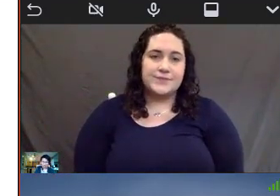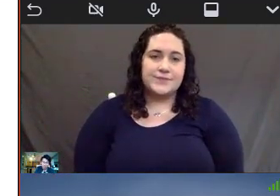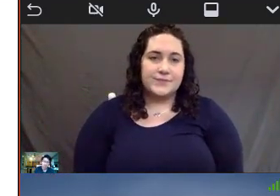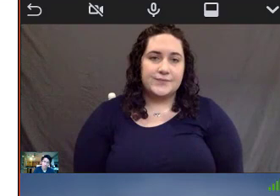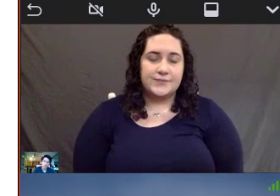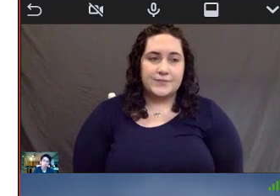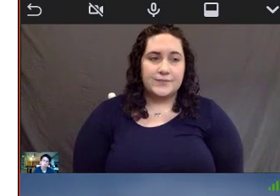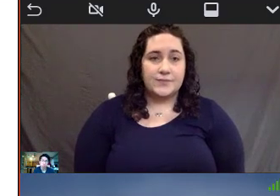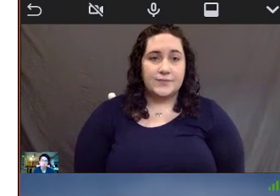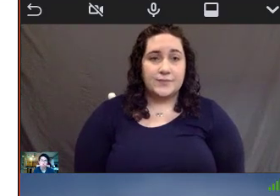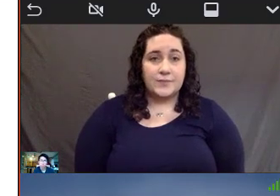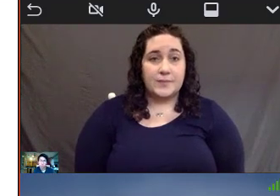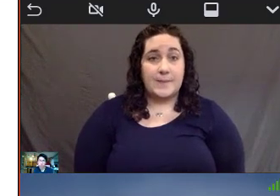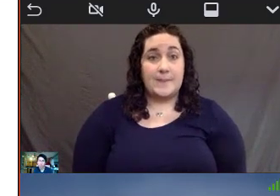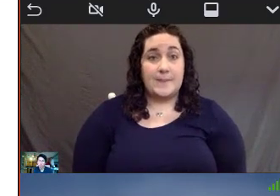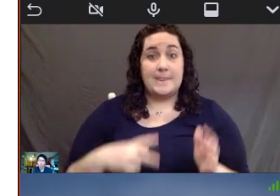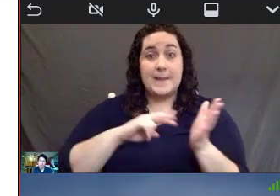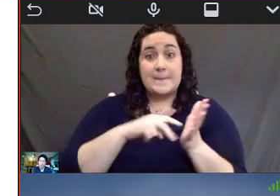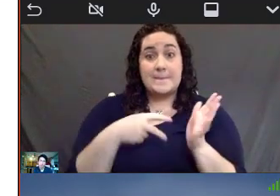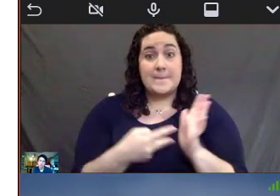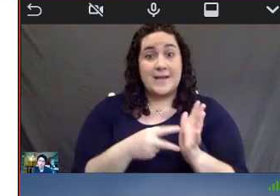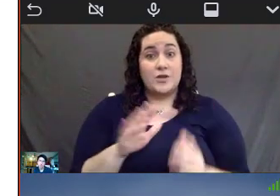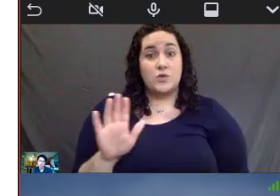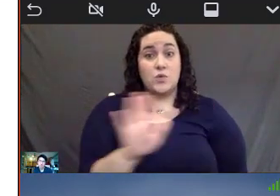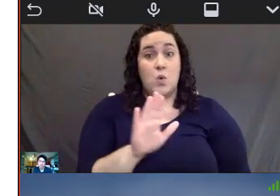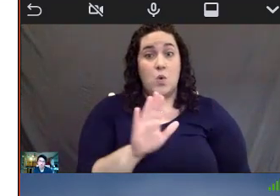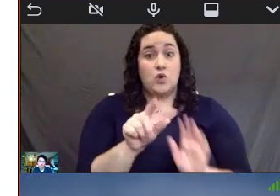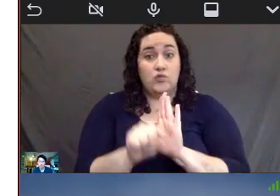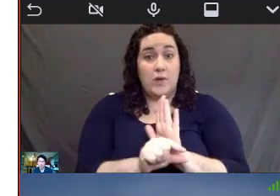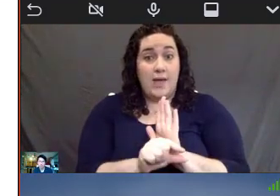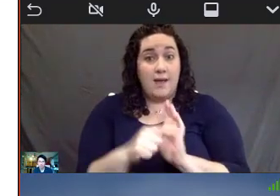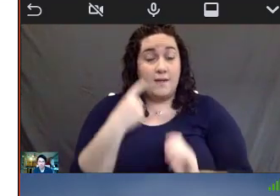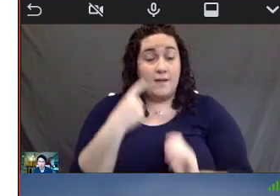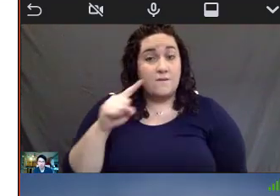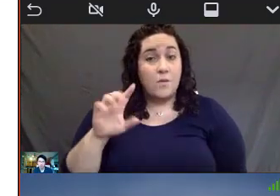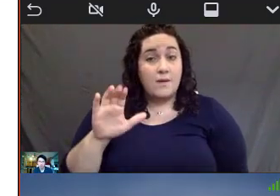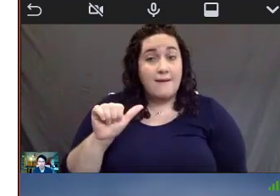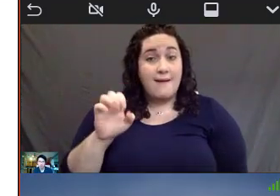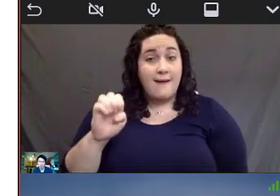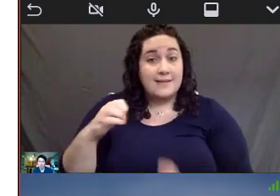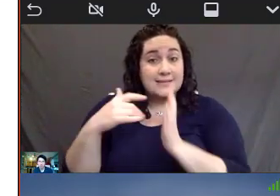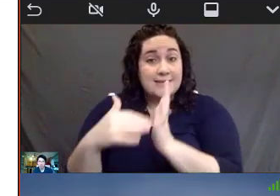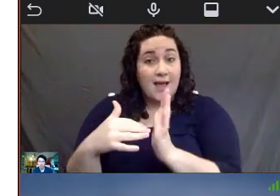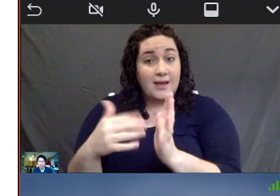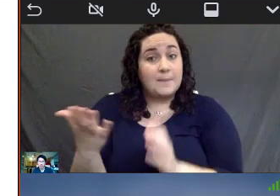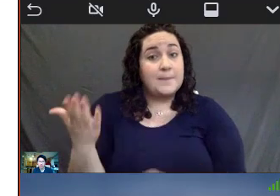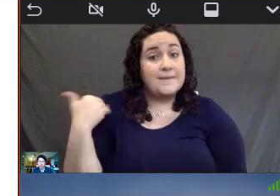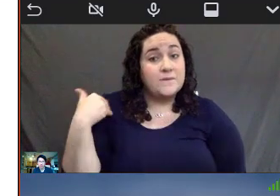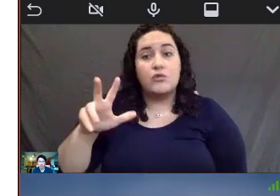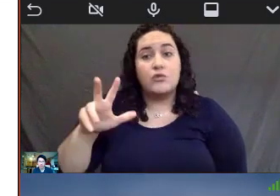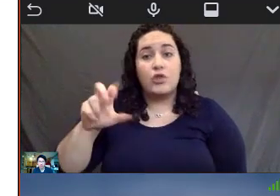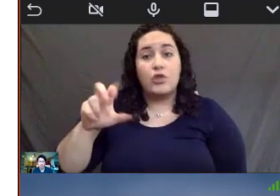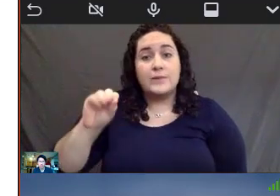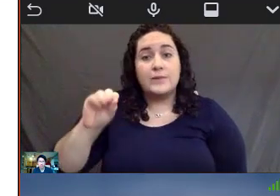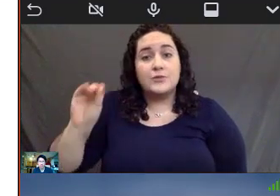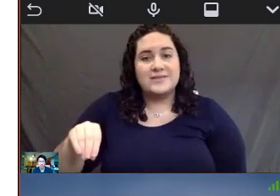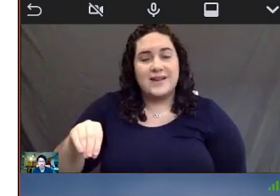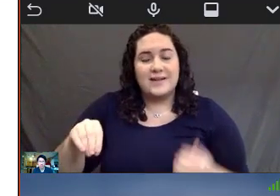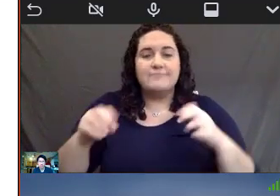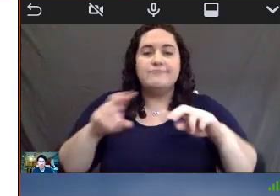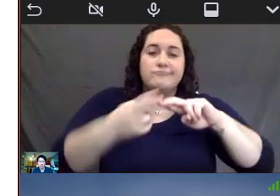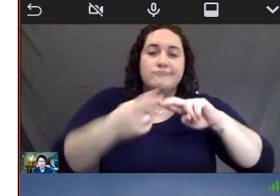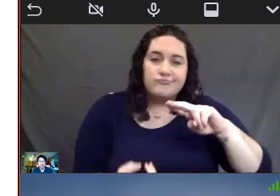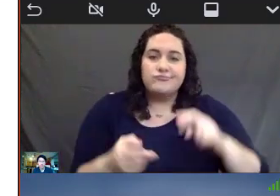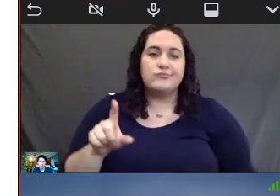case study grade, which is called utilization in this class, from 30% down to 20%. And we've added a